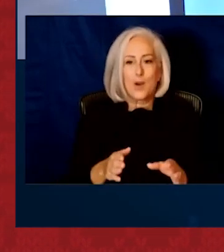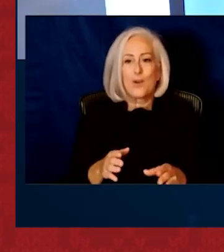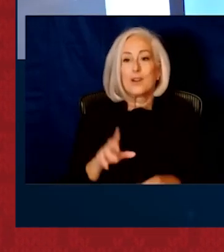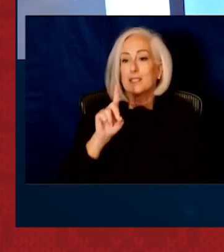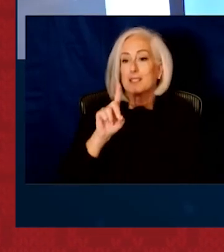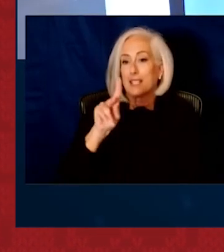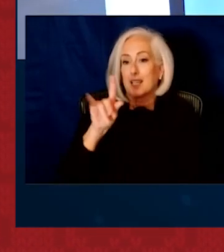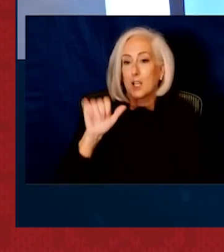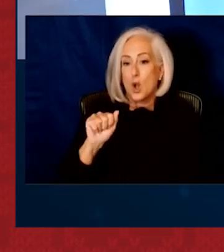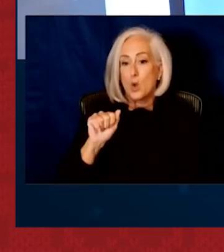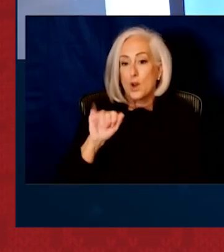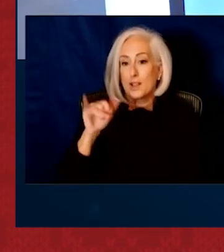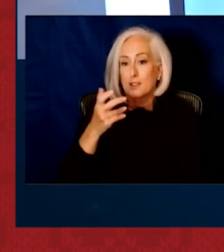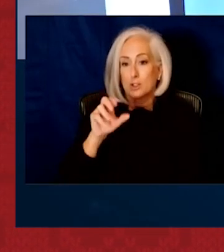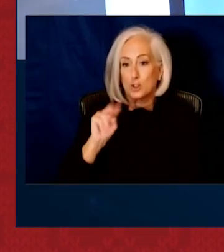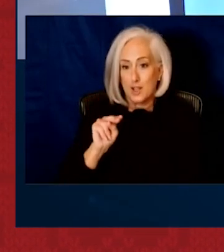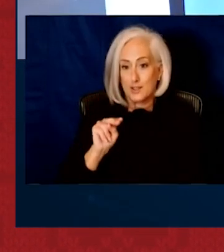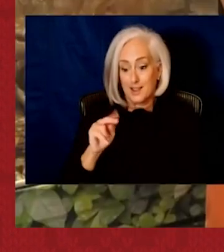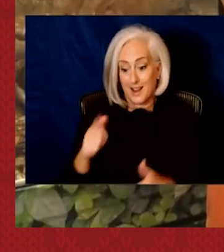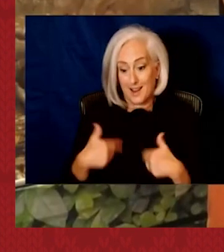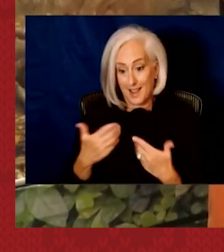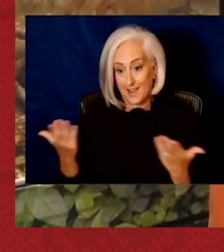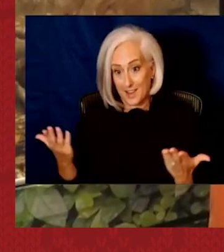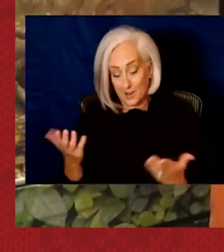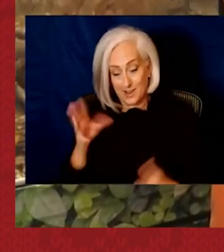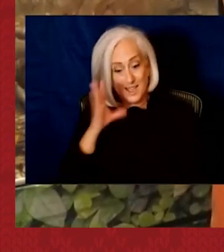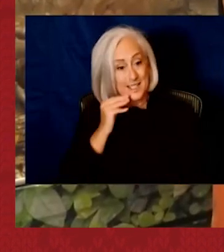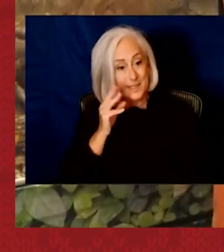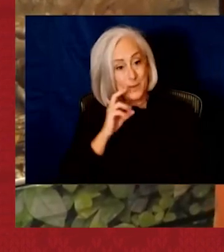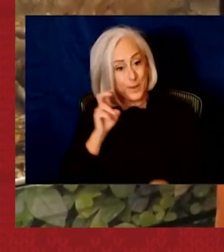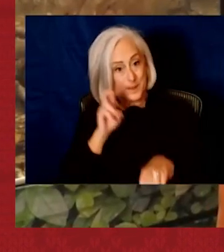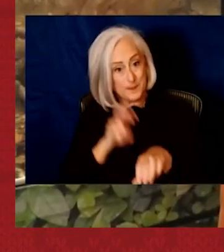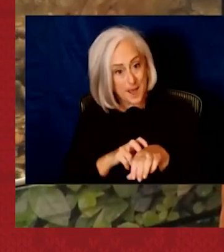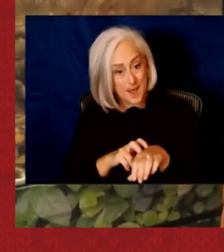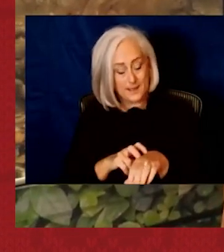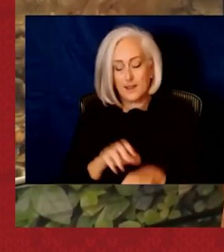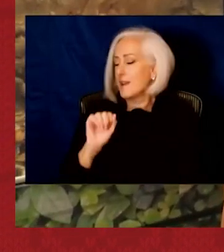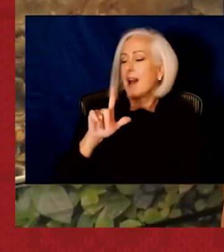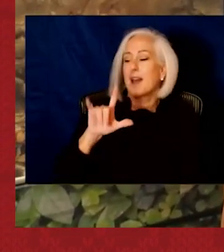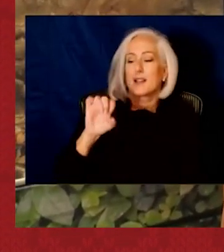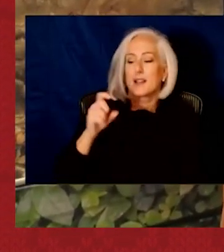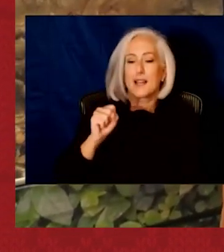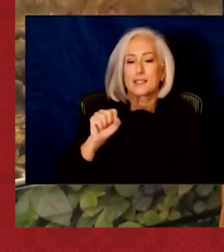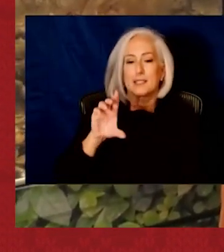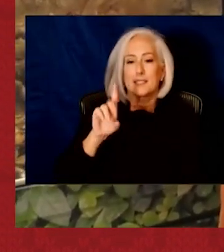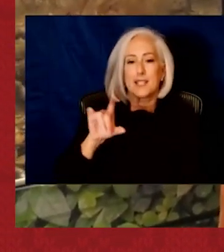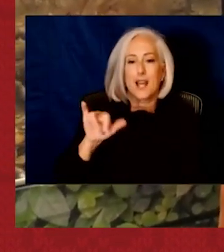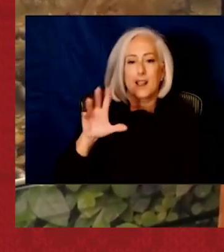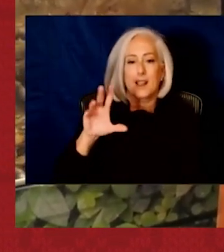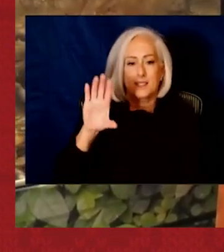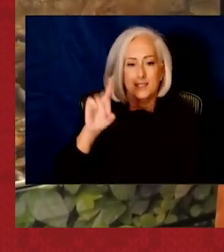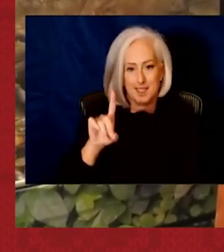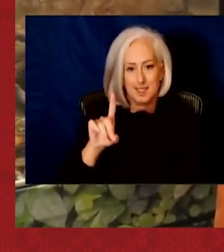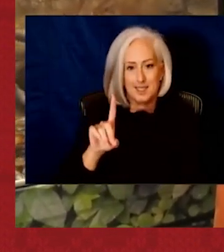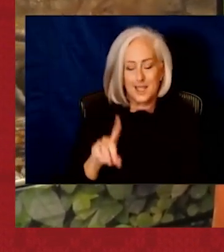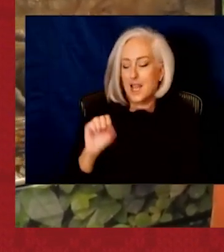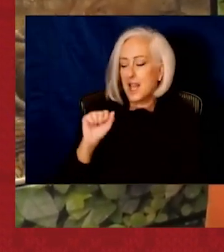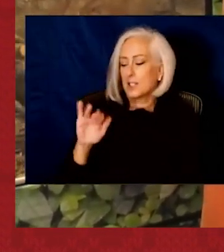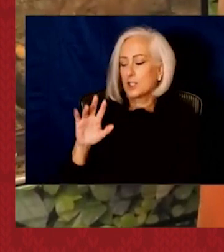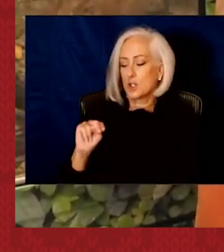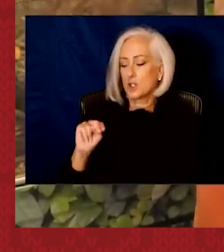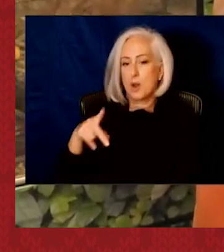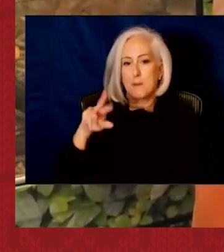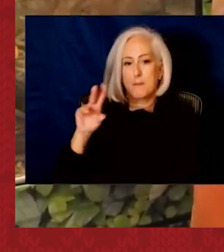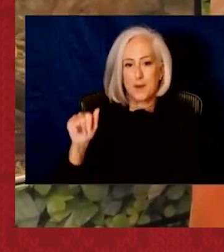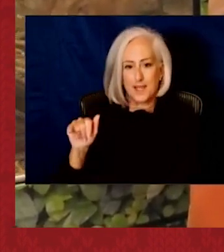snake, and we're also live at the Kansas City Zoo with Alexis Del Cid and zoo director Sean Putney. By the way, Sean, just to say, I love the zoo.